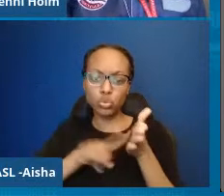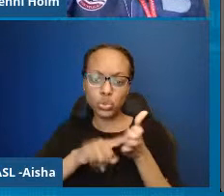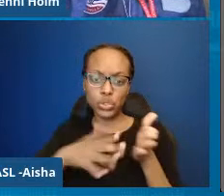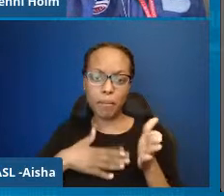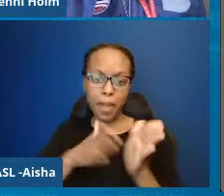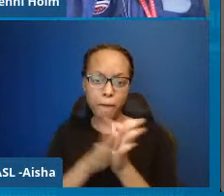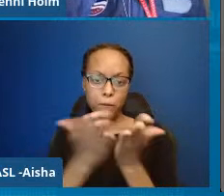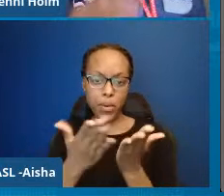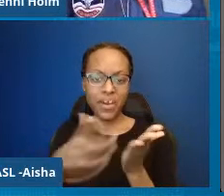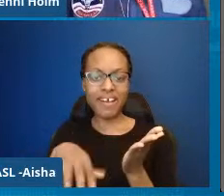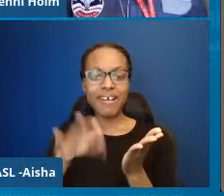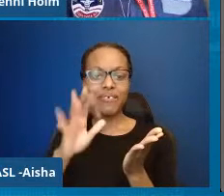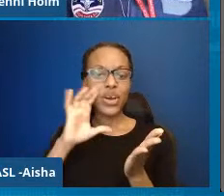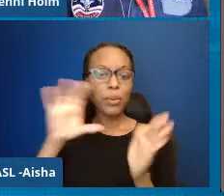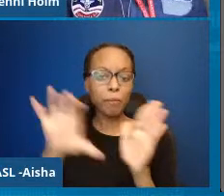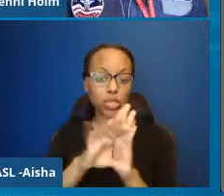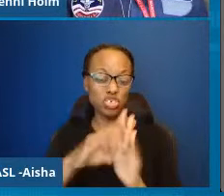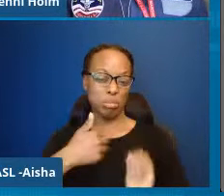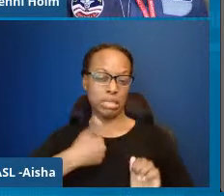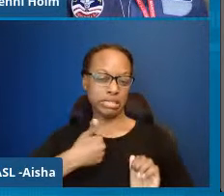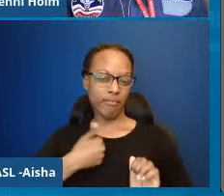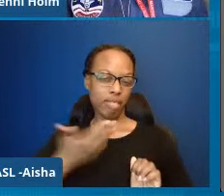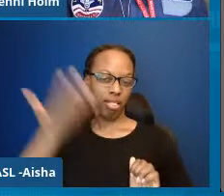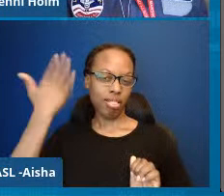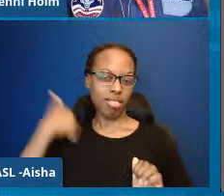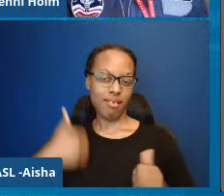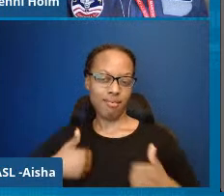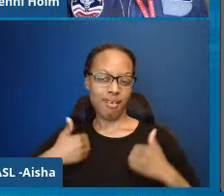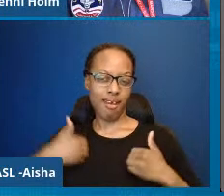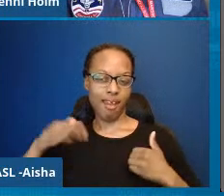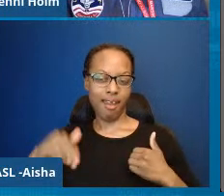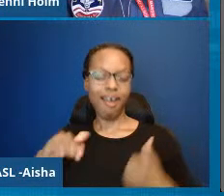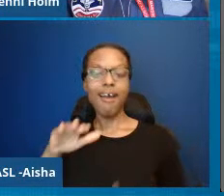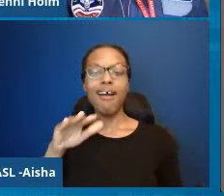came across a photo of myself as a young boy in